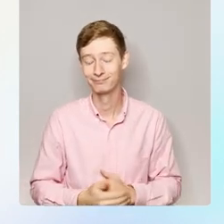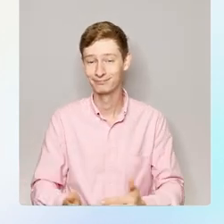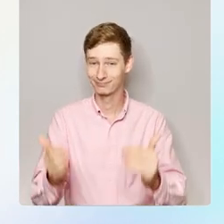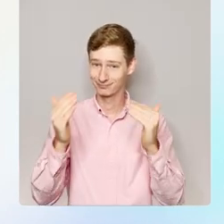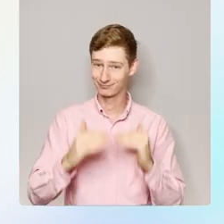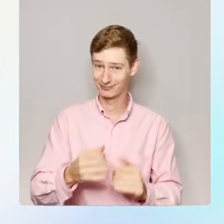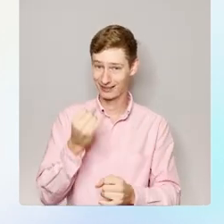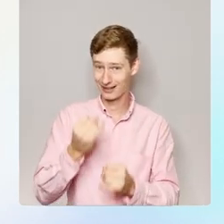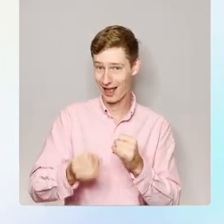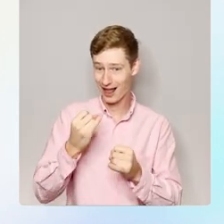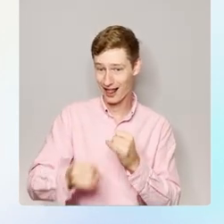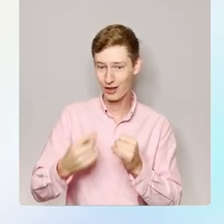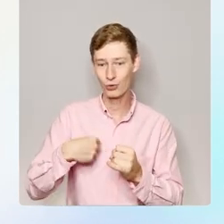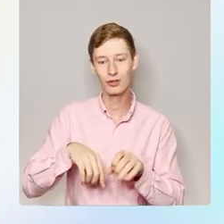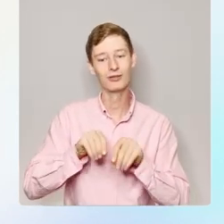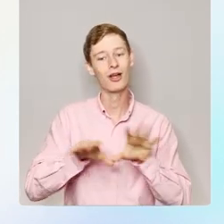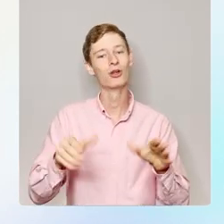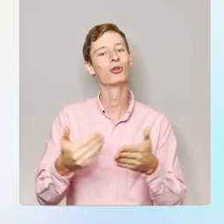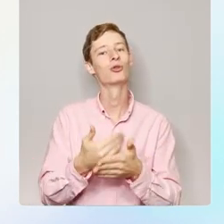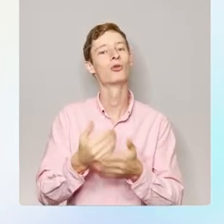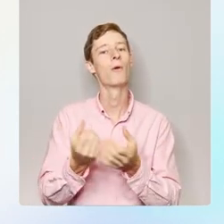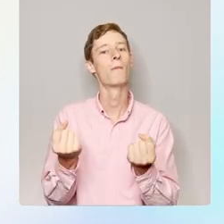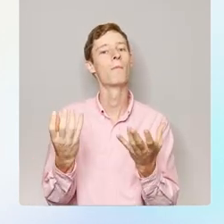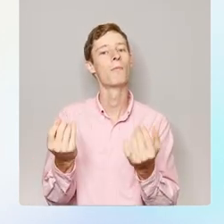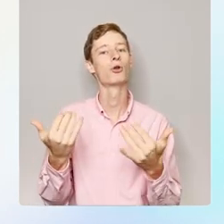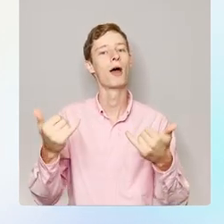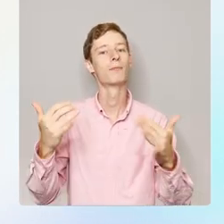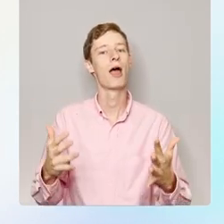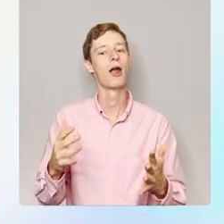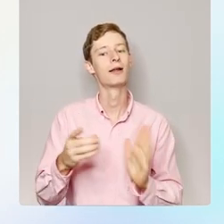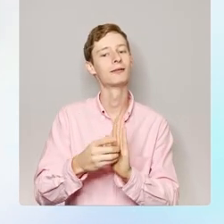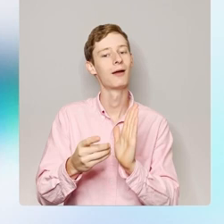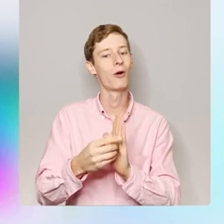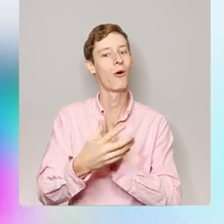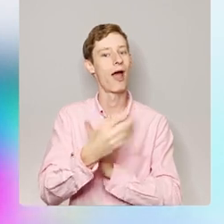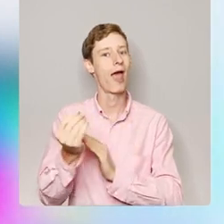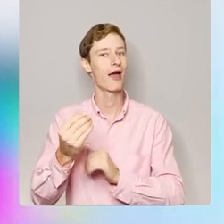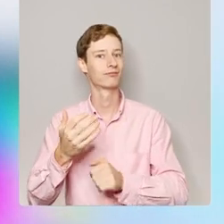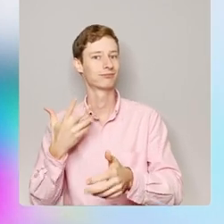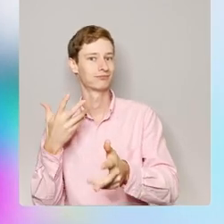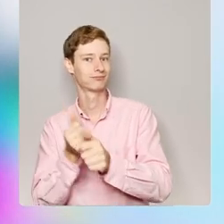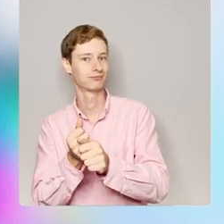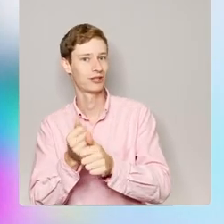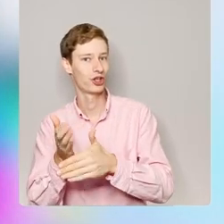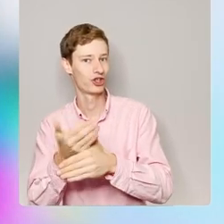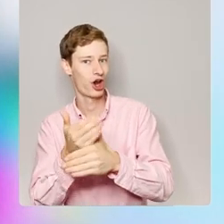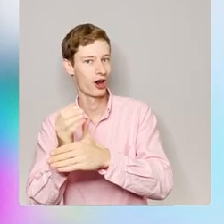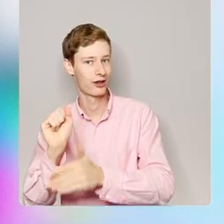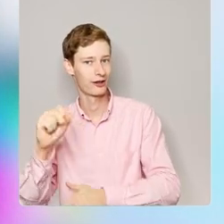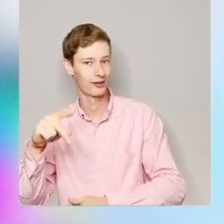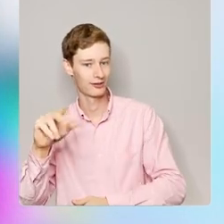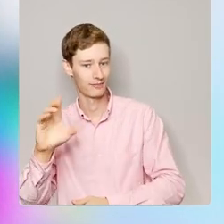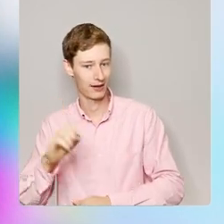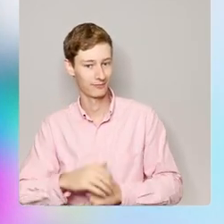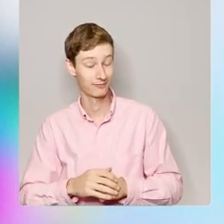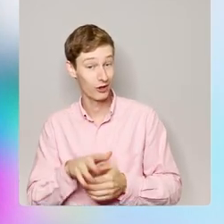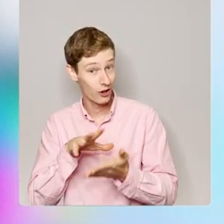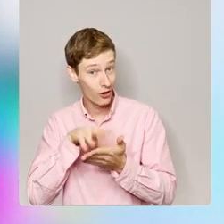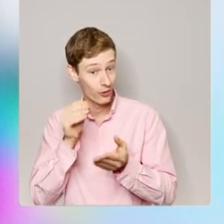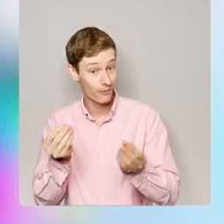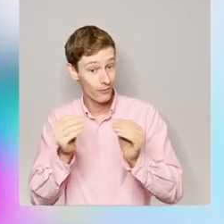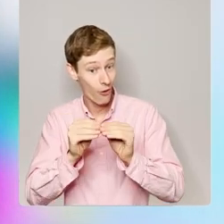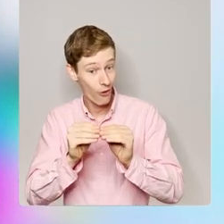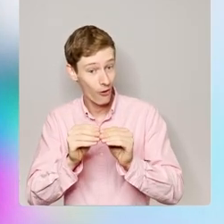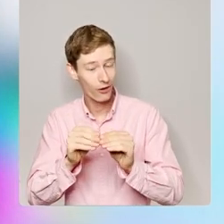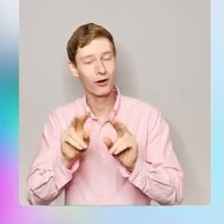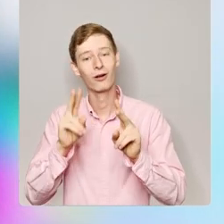Lastly, we're shipping a new multiplayer demo and update to Shared Spaces. Find out more in the session Bringing People